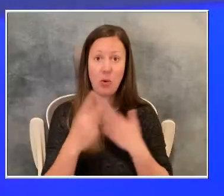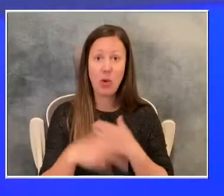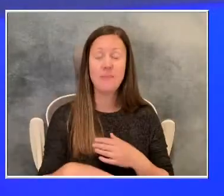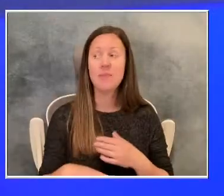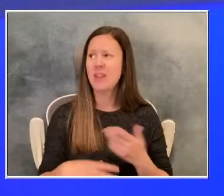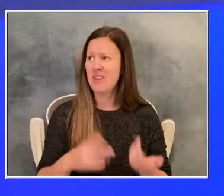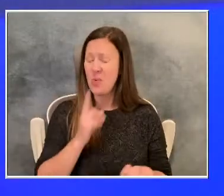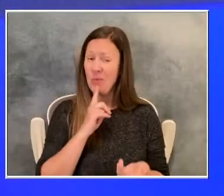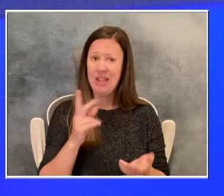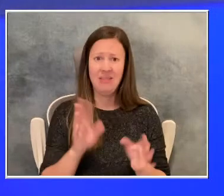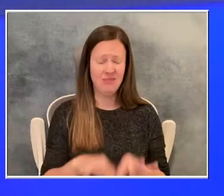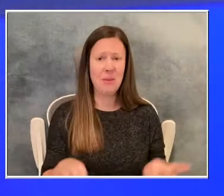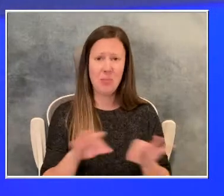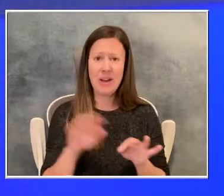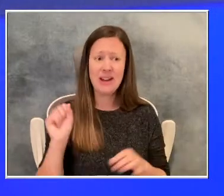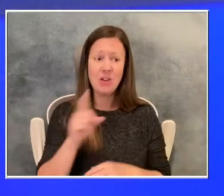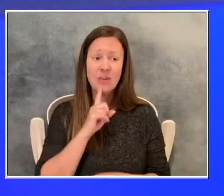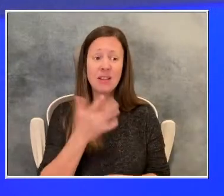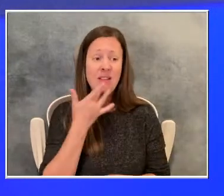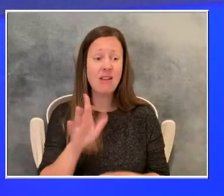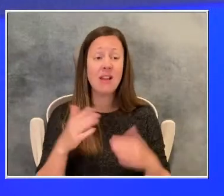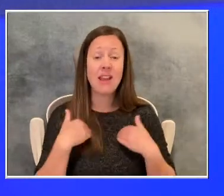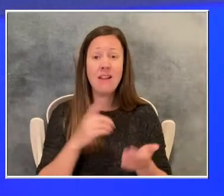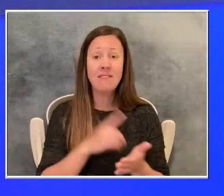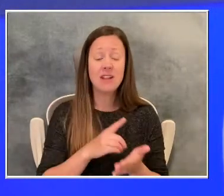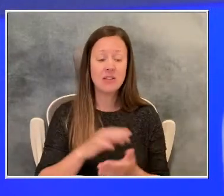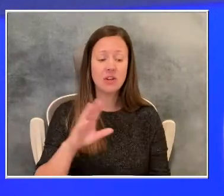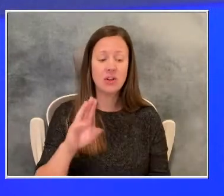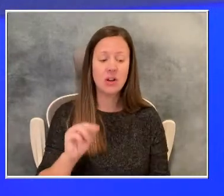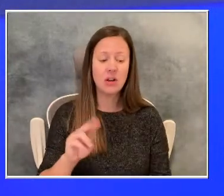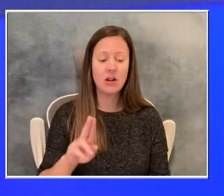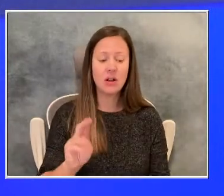We are so lucky to have Dr. Yes. Monks and a team here at KU.